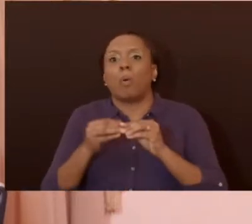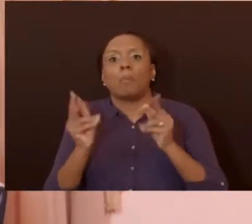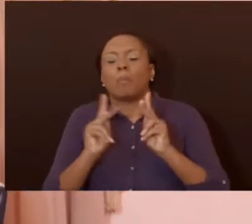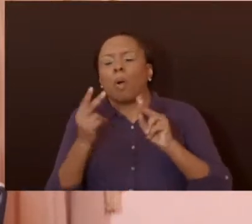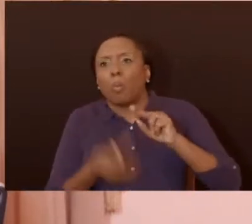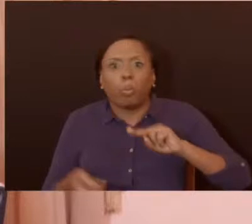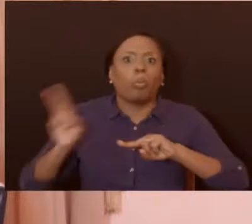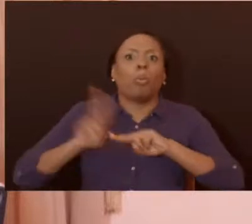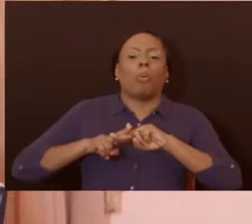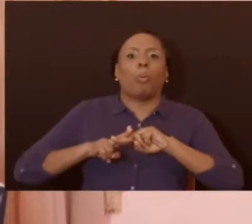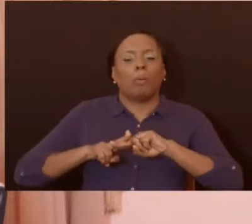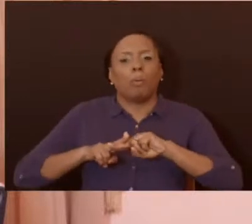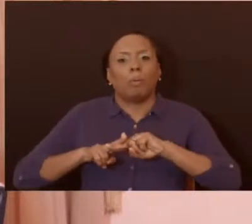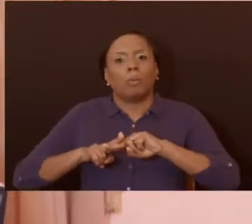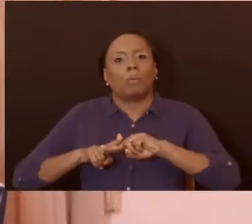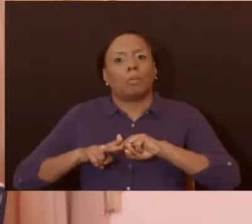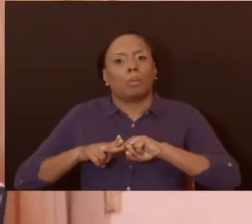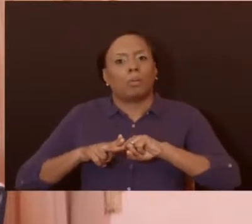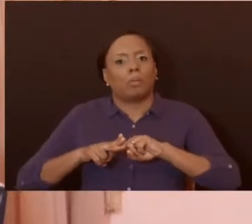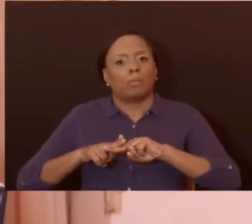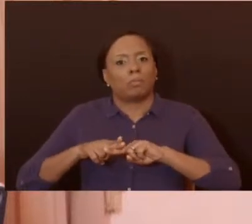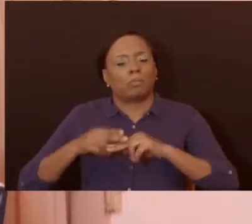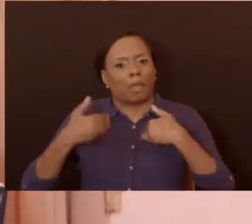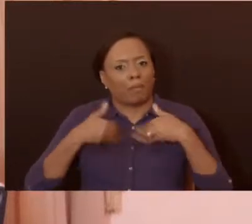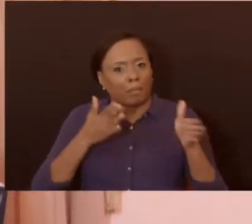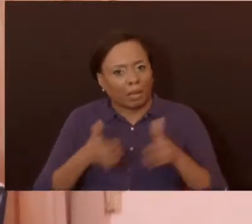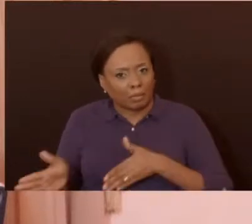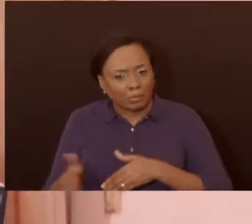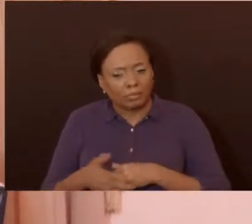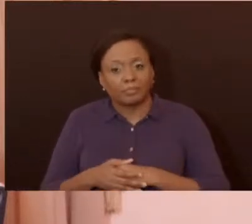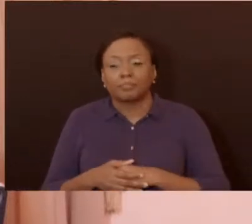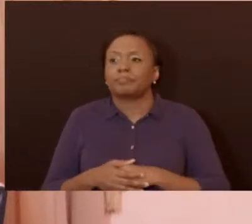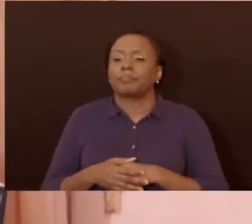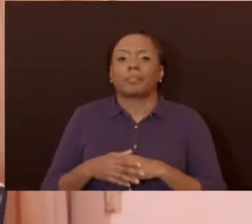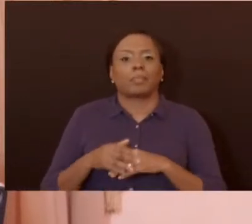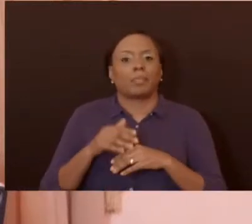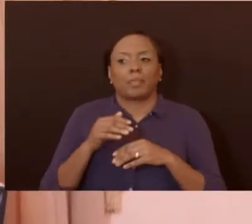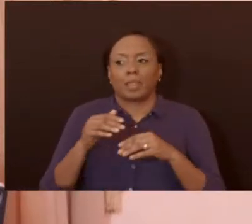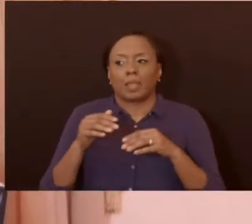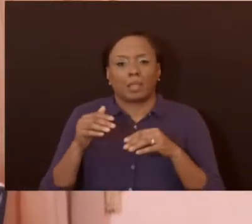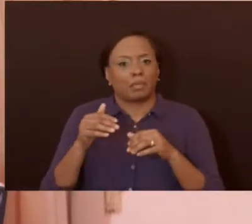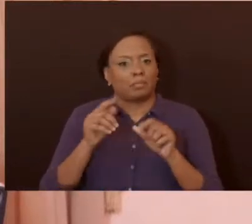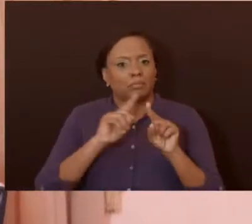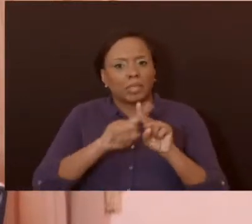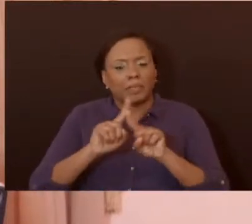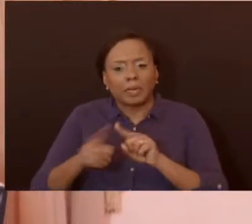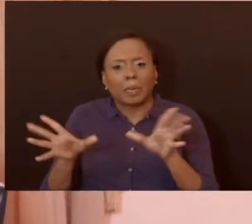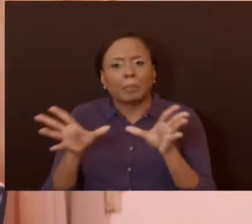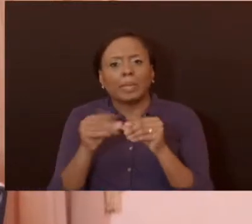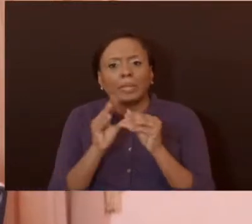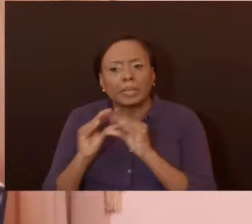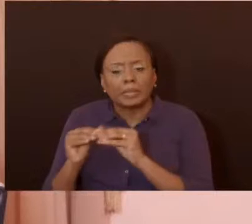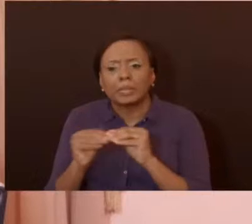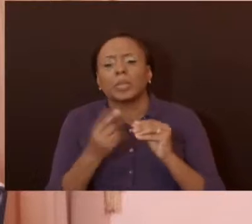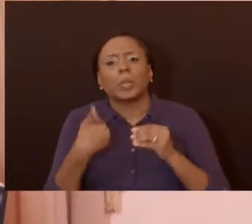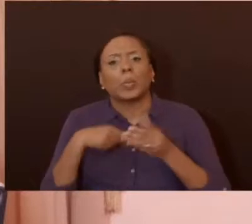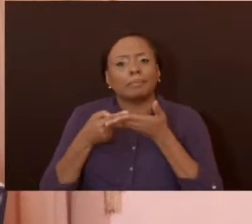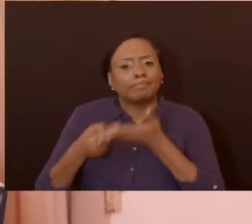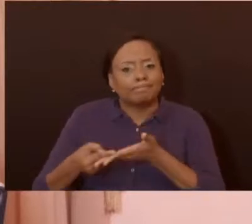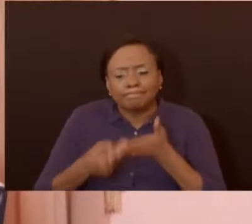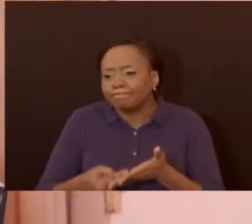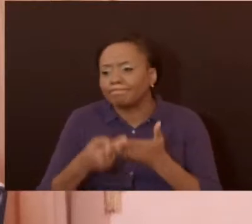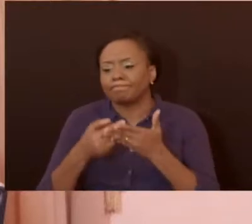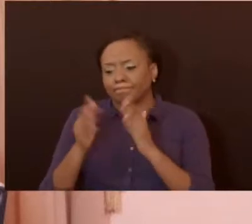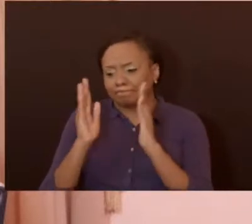been discussing if this, then what? And we paid a great deal of attention